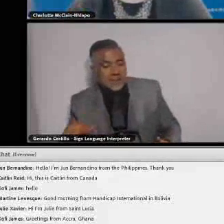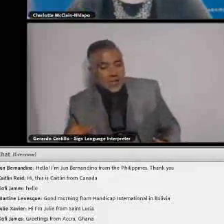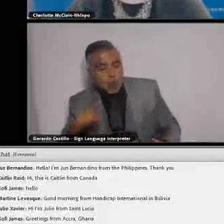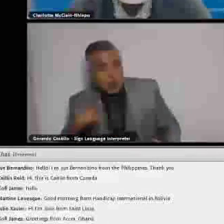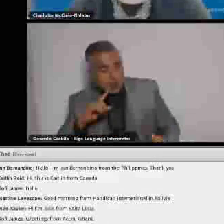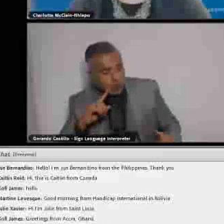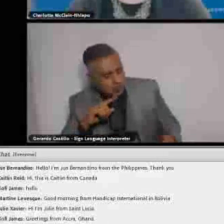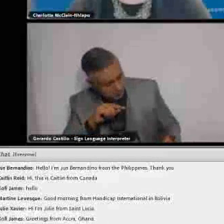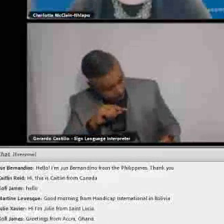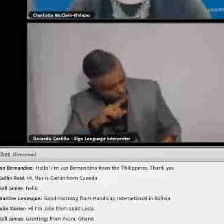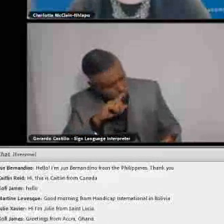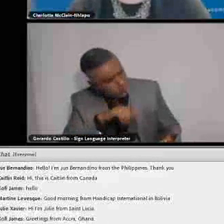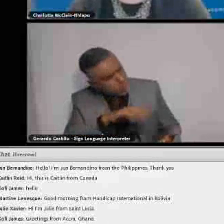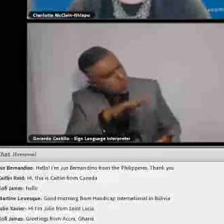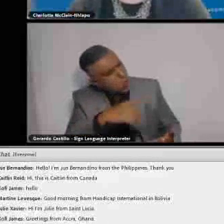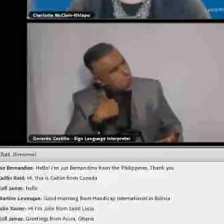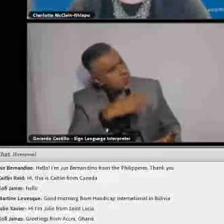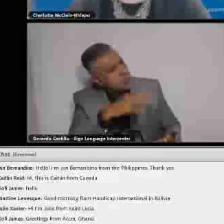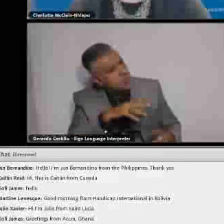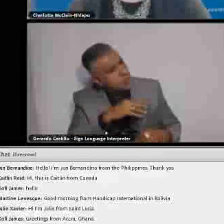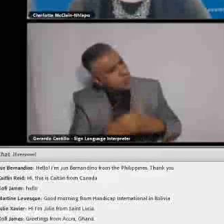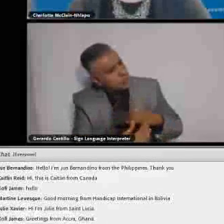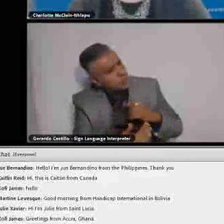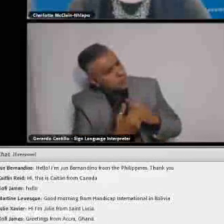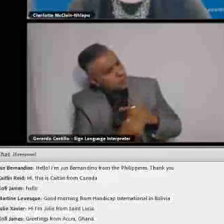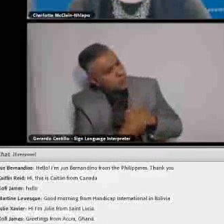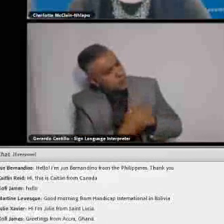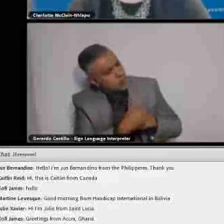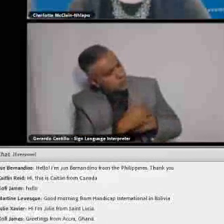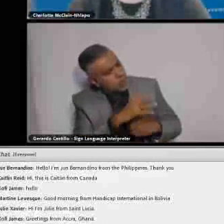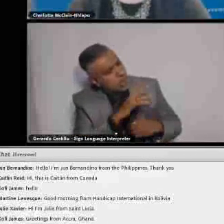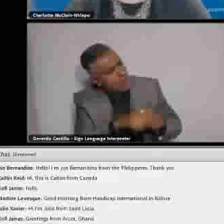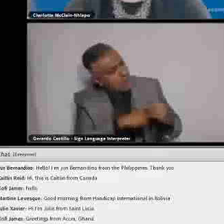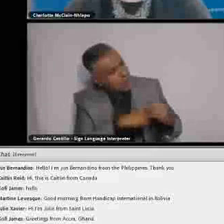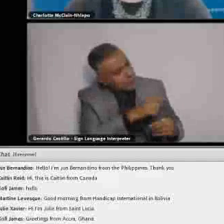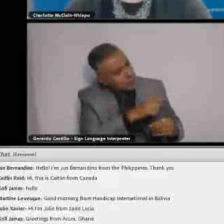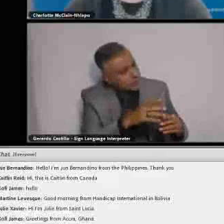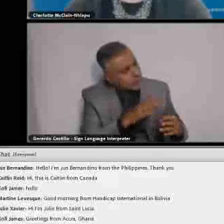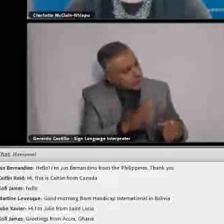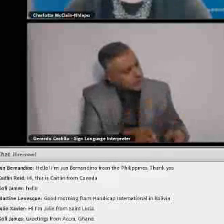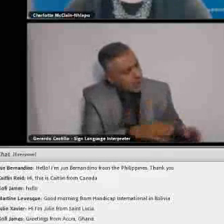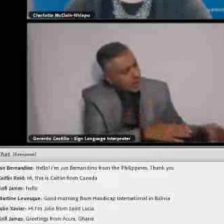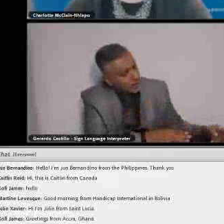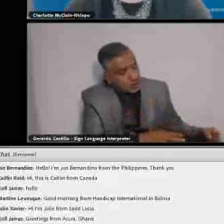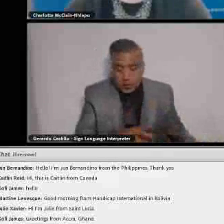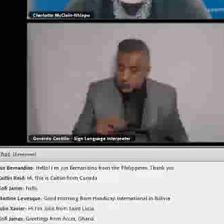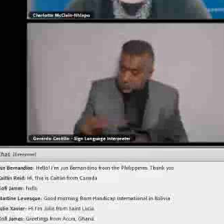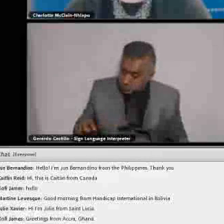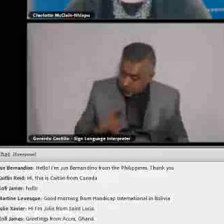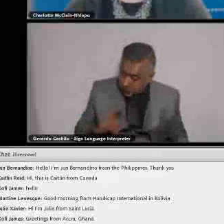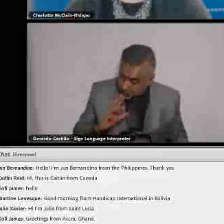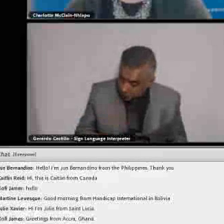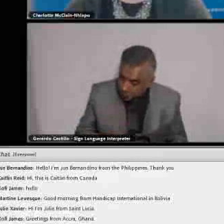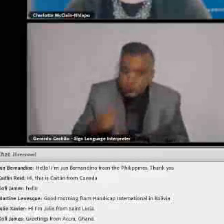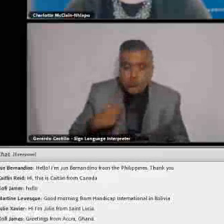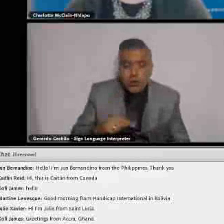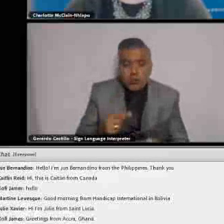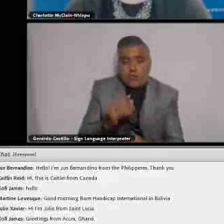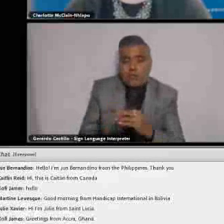never consulted or included in these contingency plans. So they were trying to address that. So they undertook